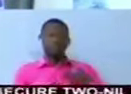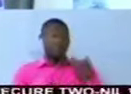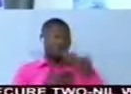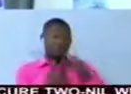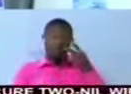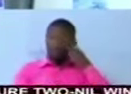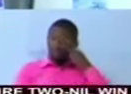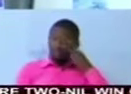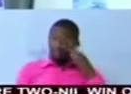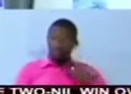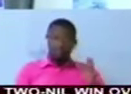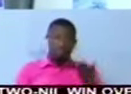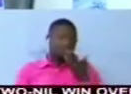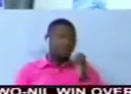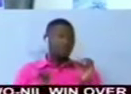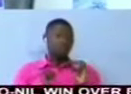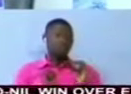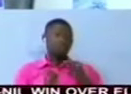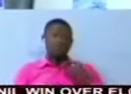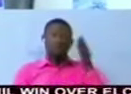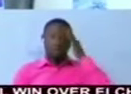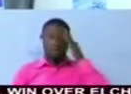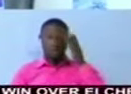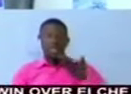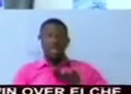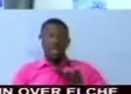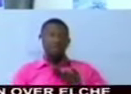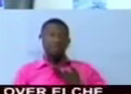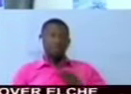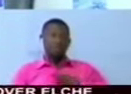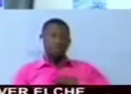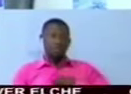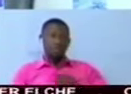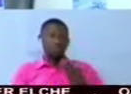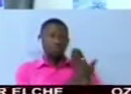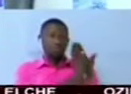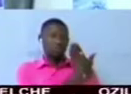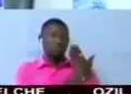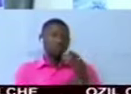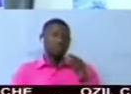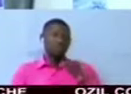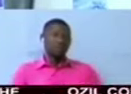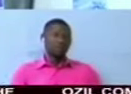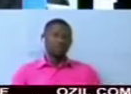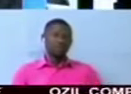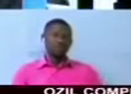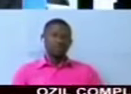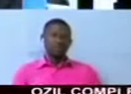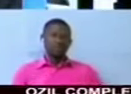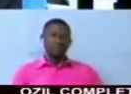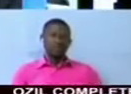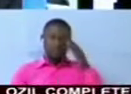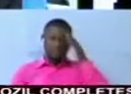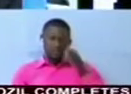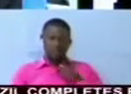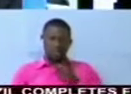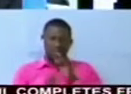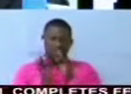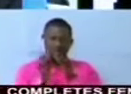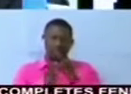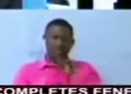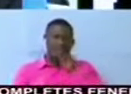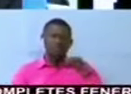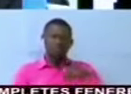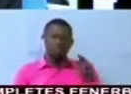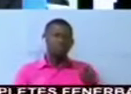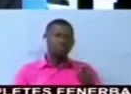them or and I've never been there, but I know that they have their own doctors. Exactly. Thank you. Did they tell you the names of those doctors?